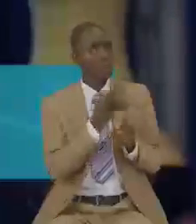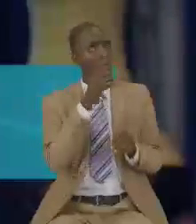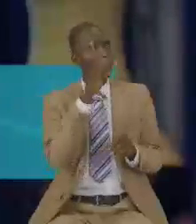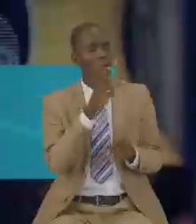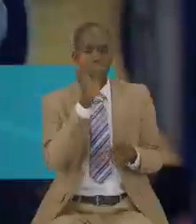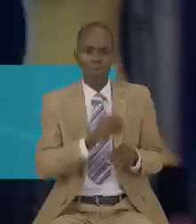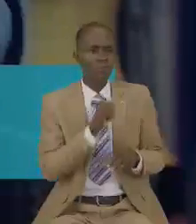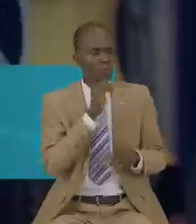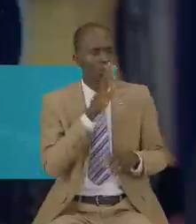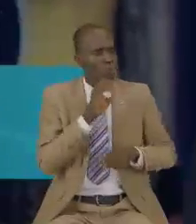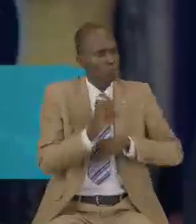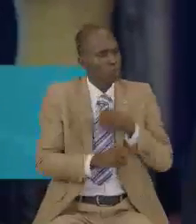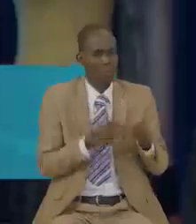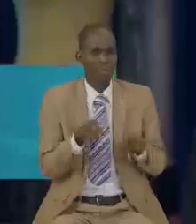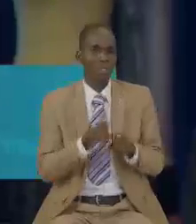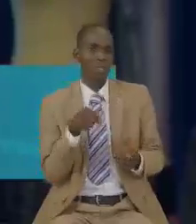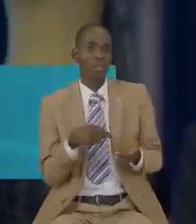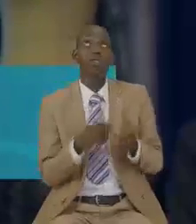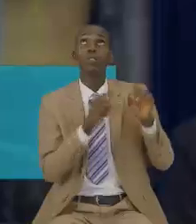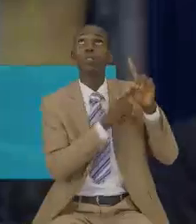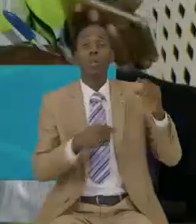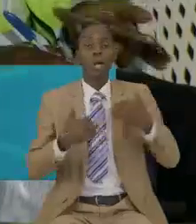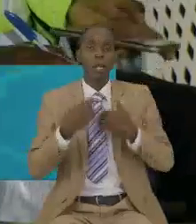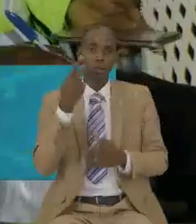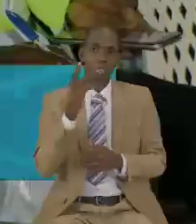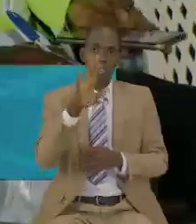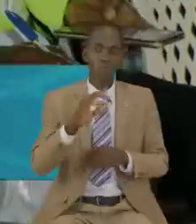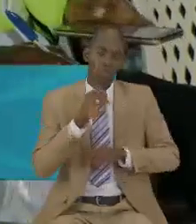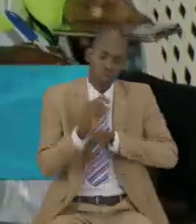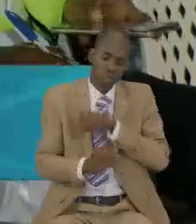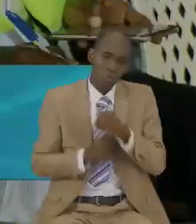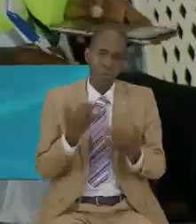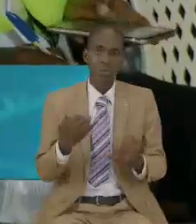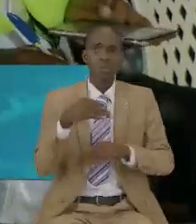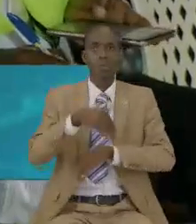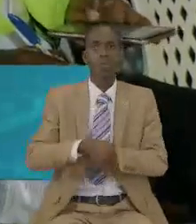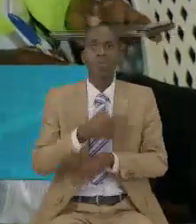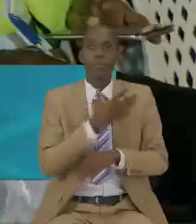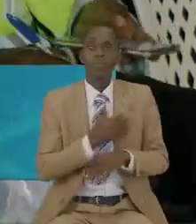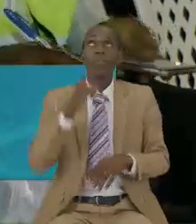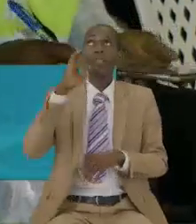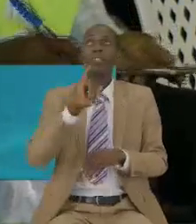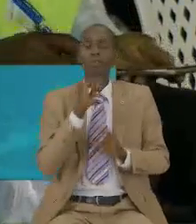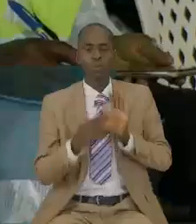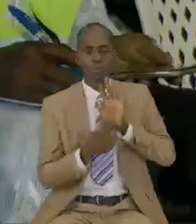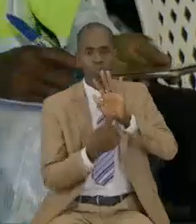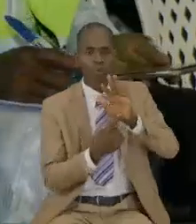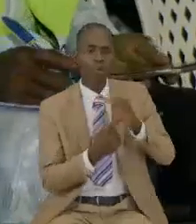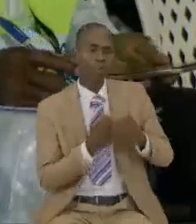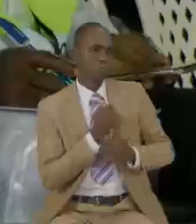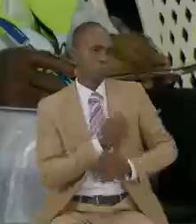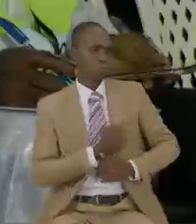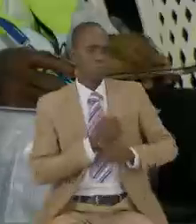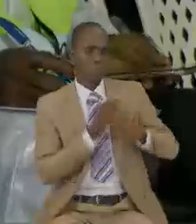like this. The Lord has seen your condition tonight. And he is showing pity on your life